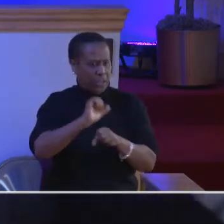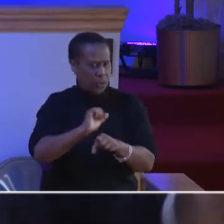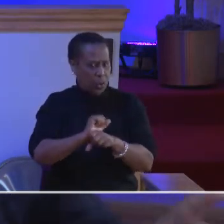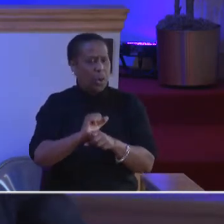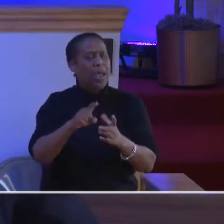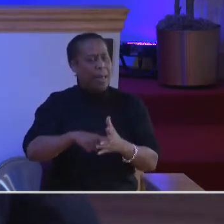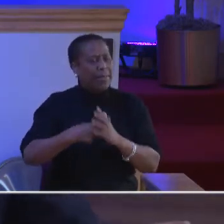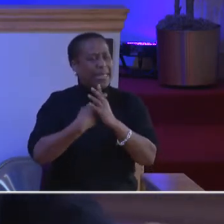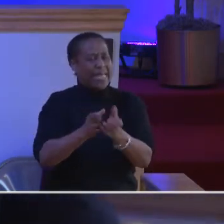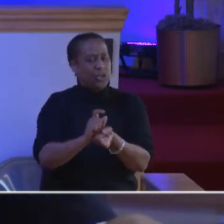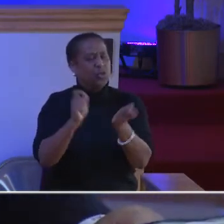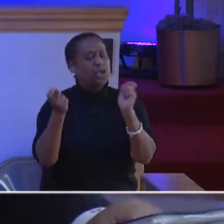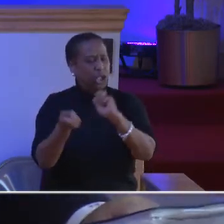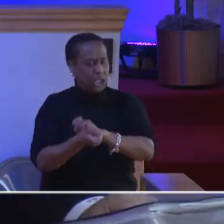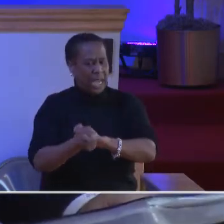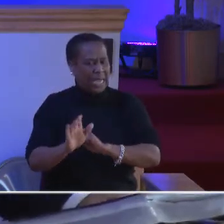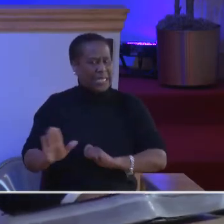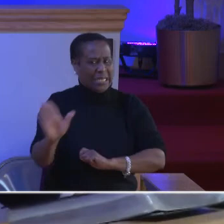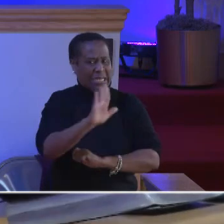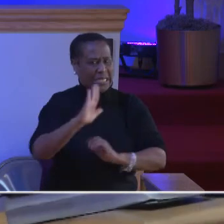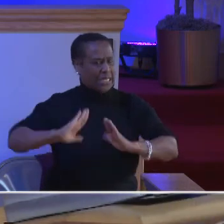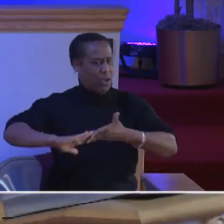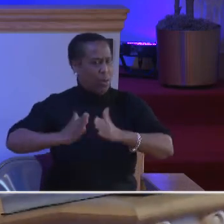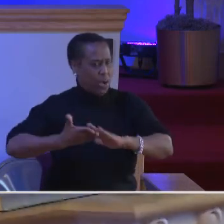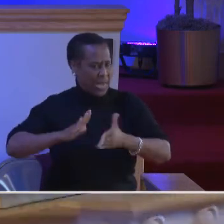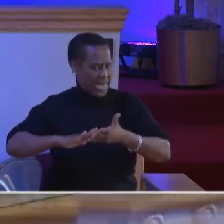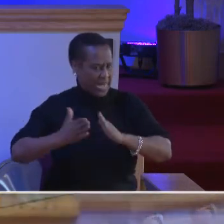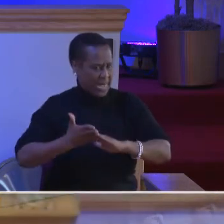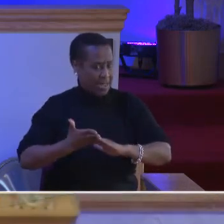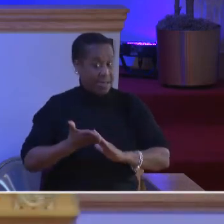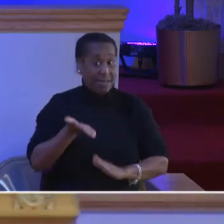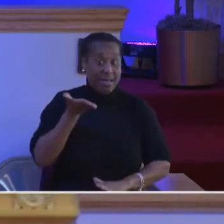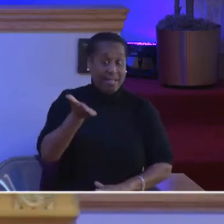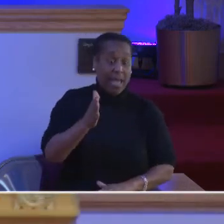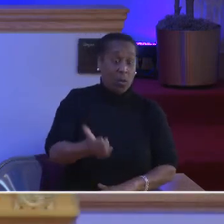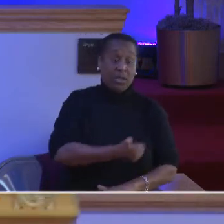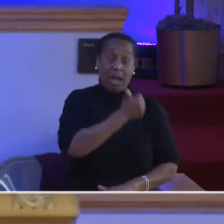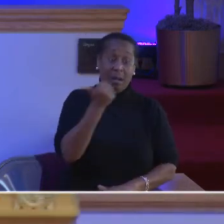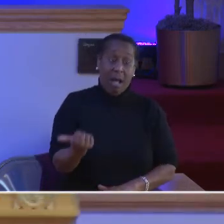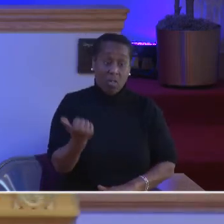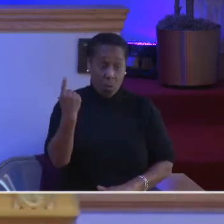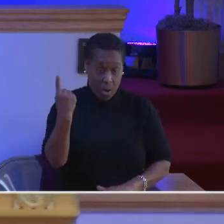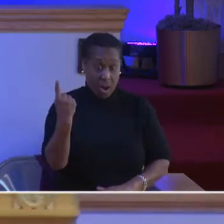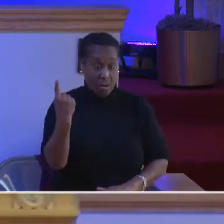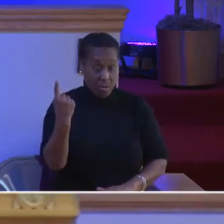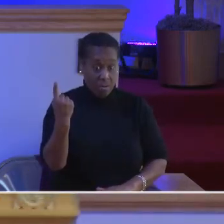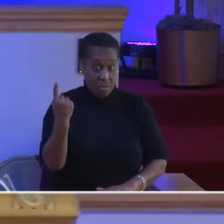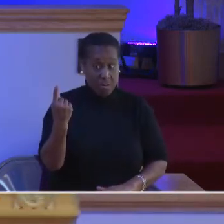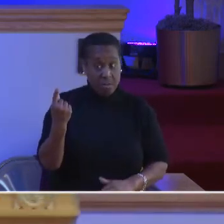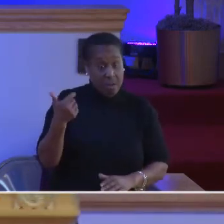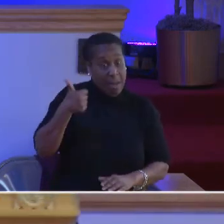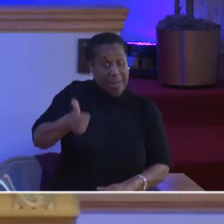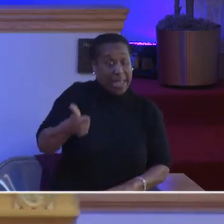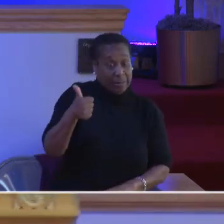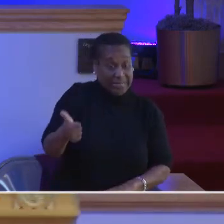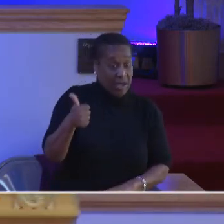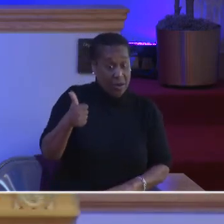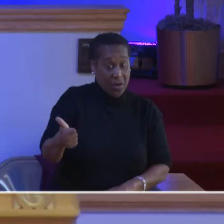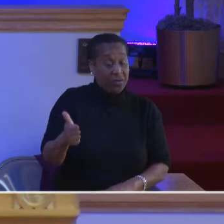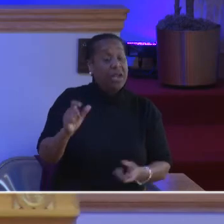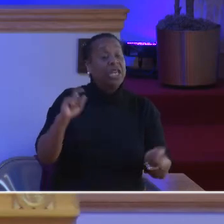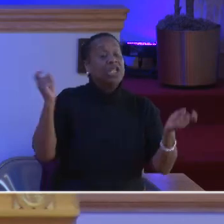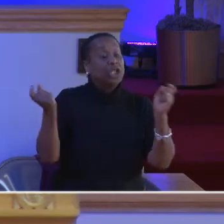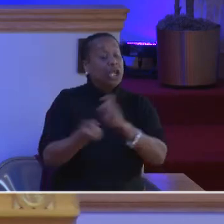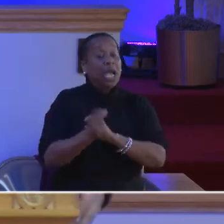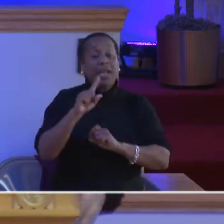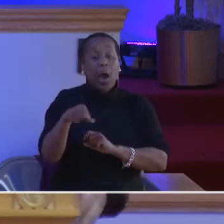change his community. There was another one who by himself changed